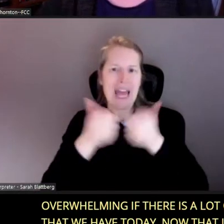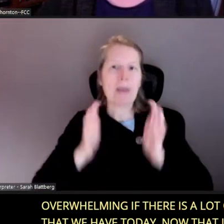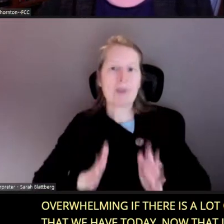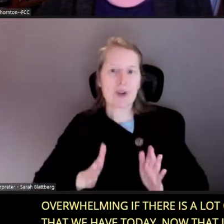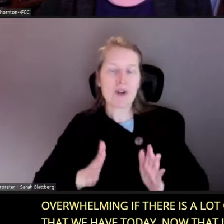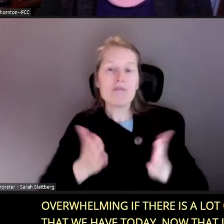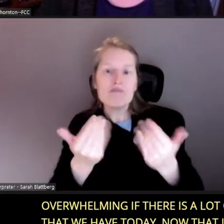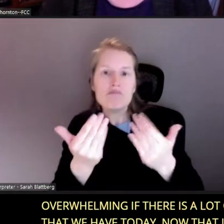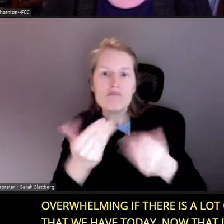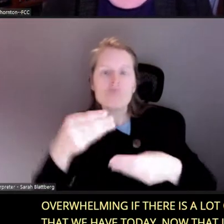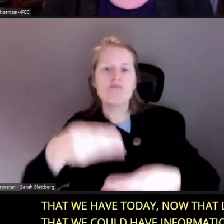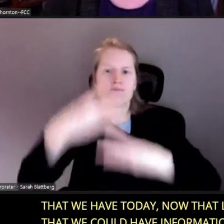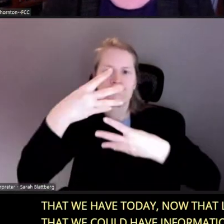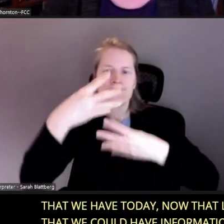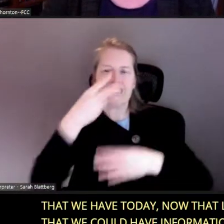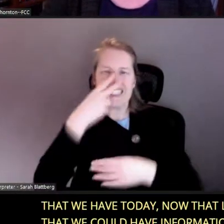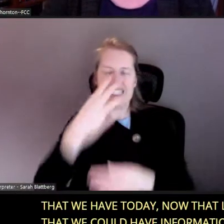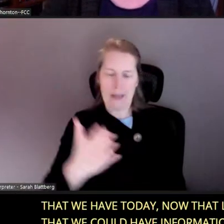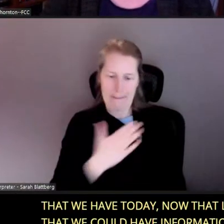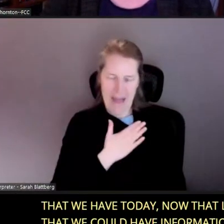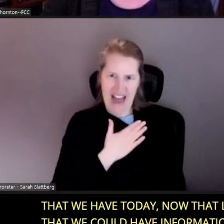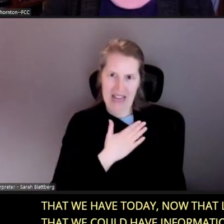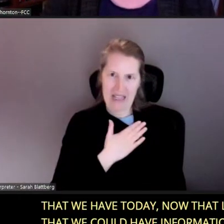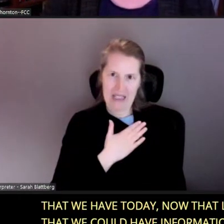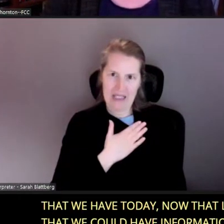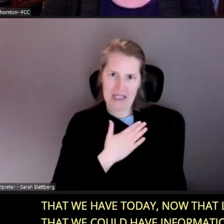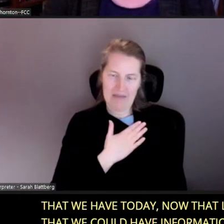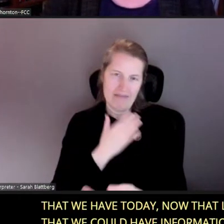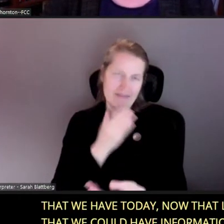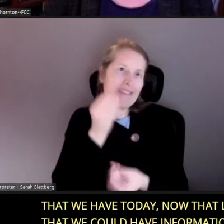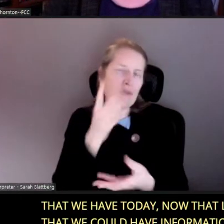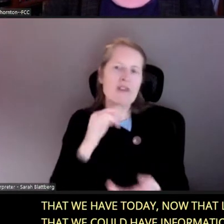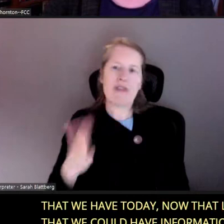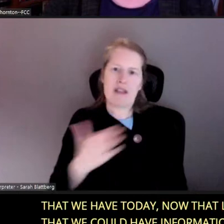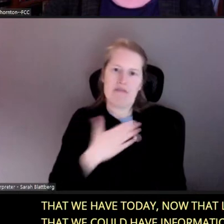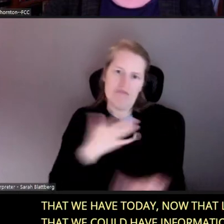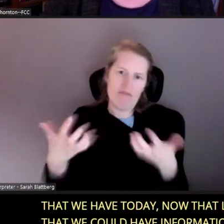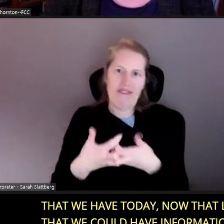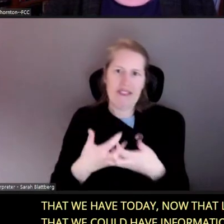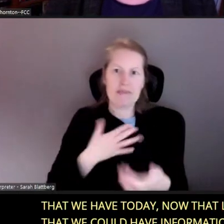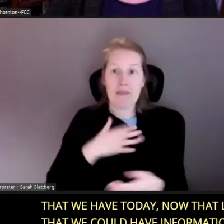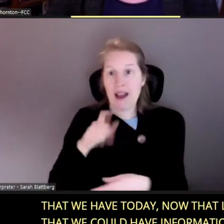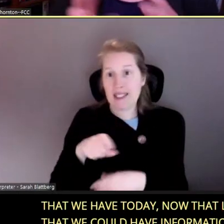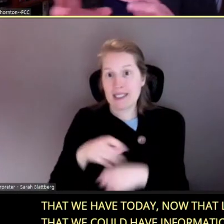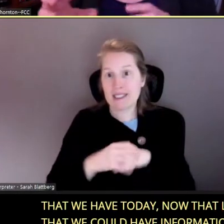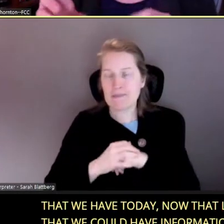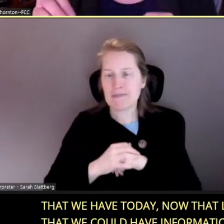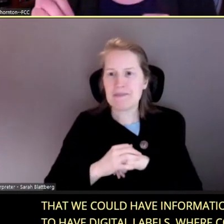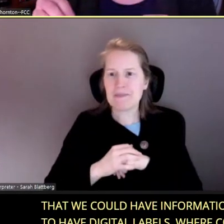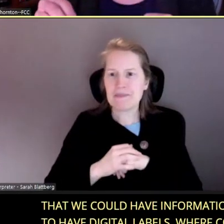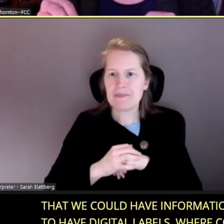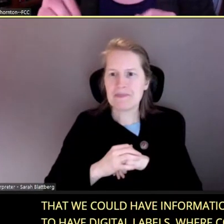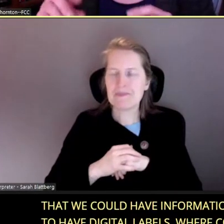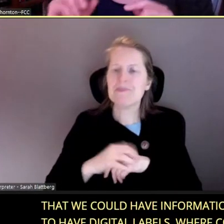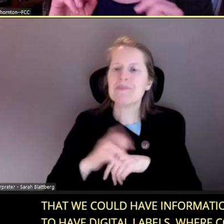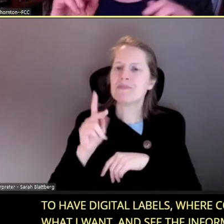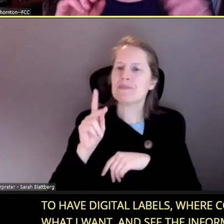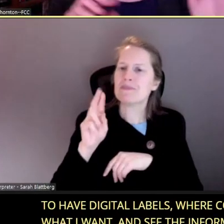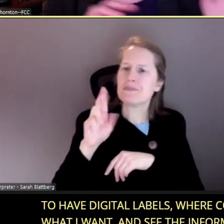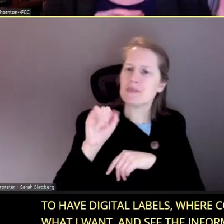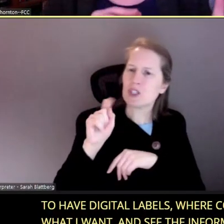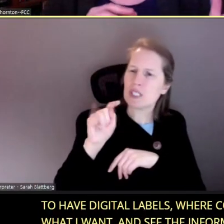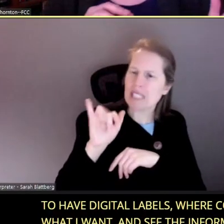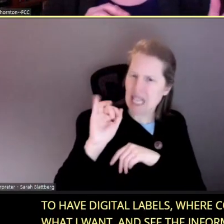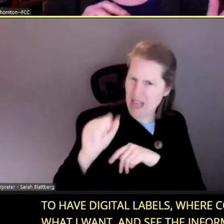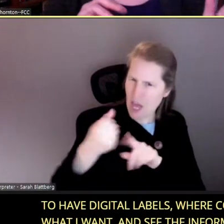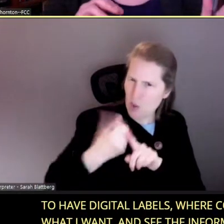want, and just see the information that is going to be most relevant to them. Could you tell me a little bit more about that? Because I think